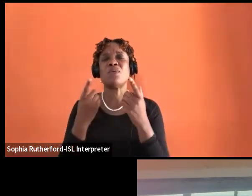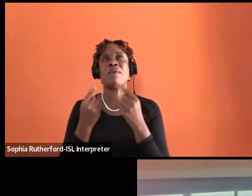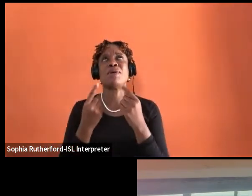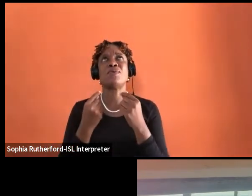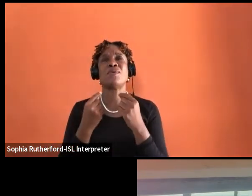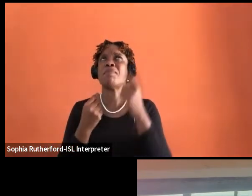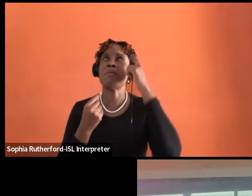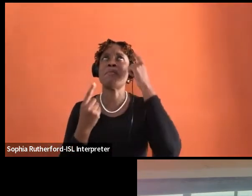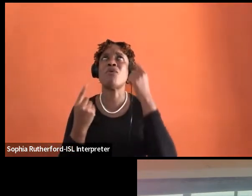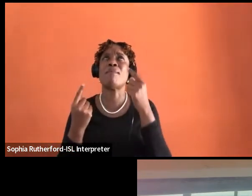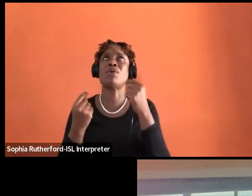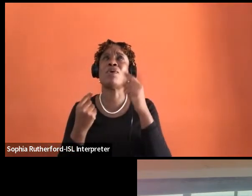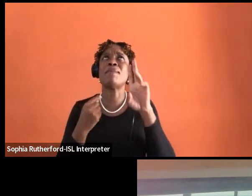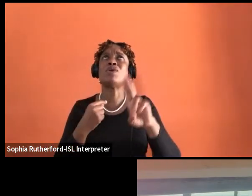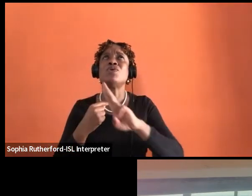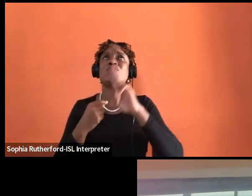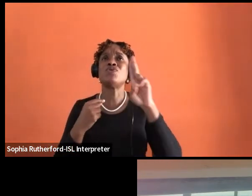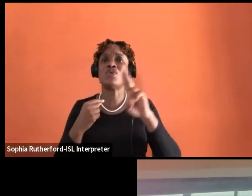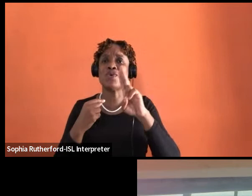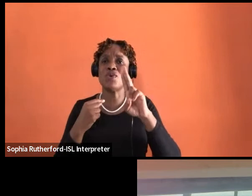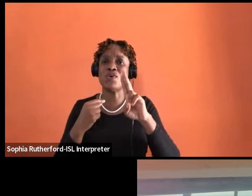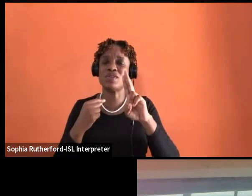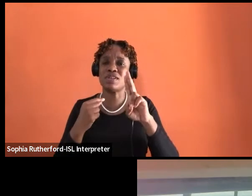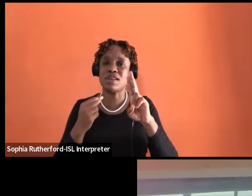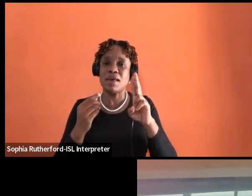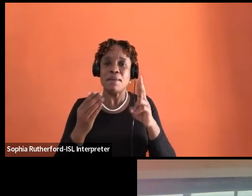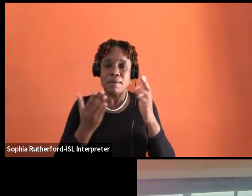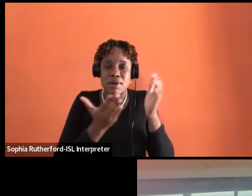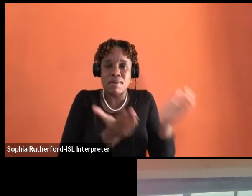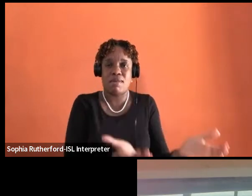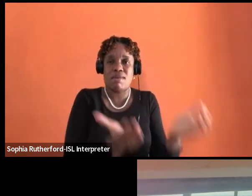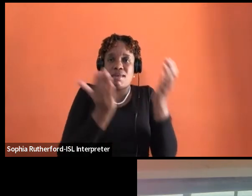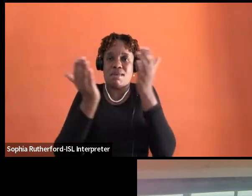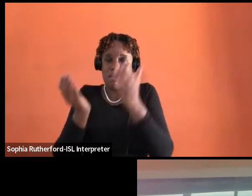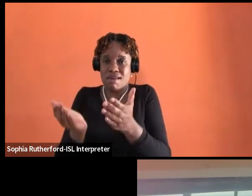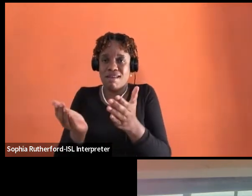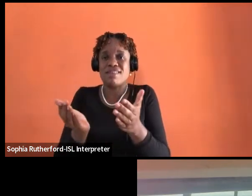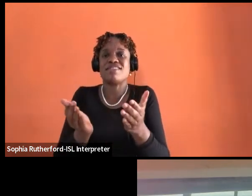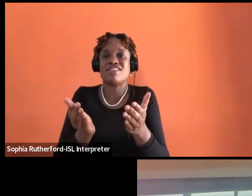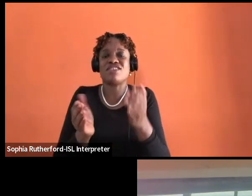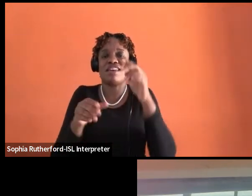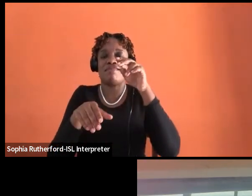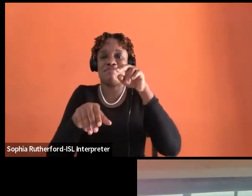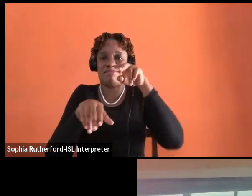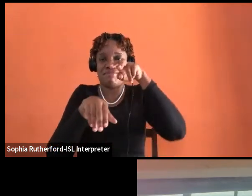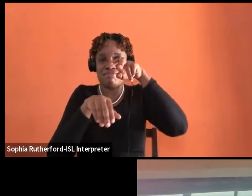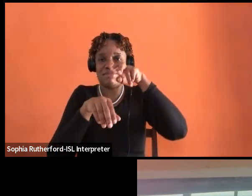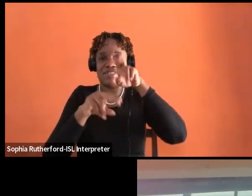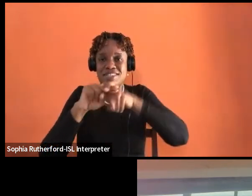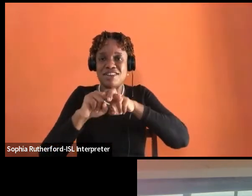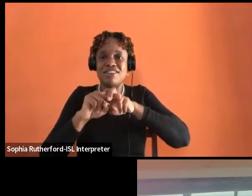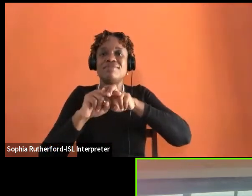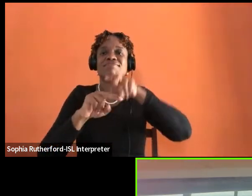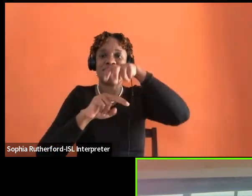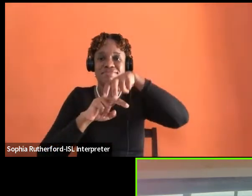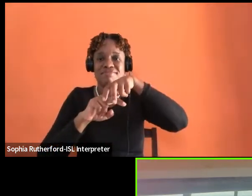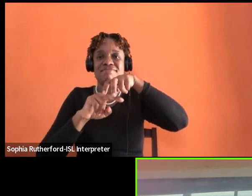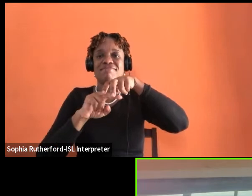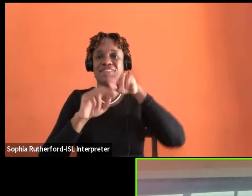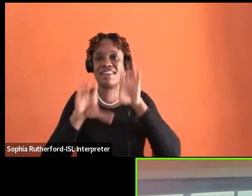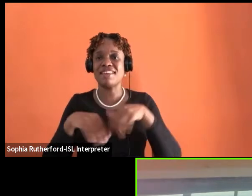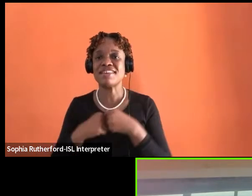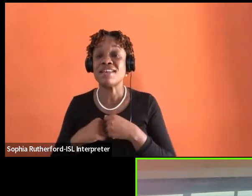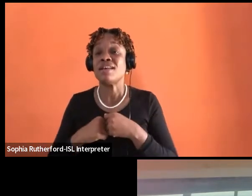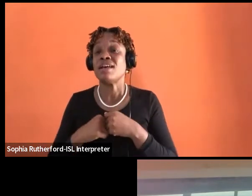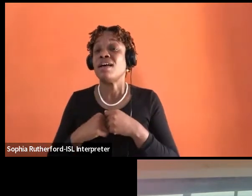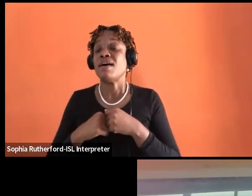used, so that she could put her feet on it and, handle herself well in the class. Teachers came in,